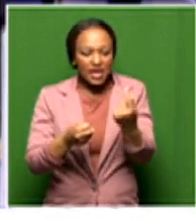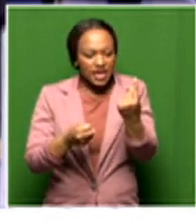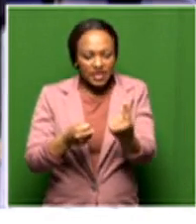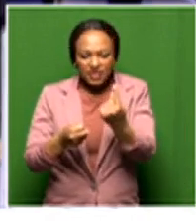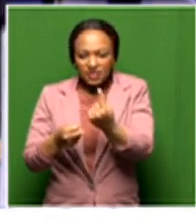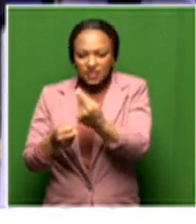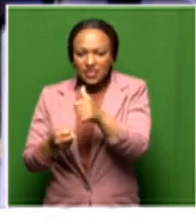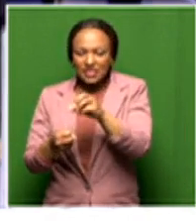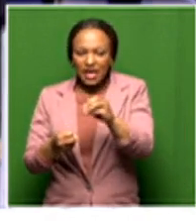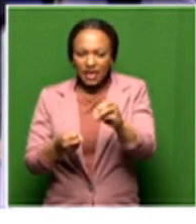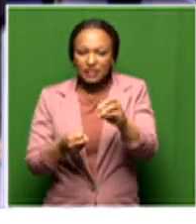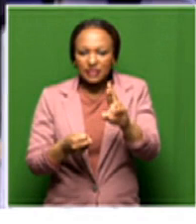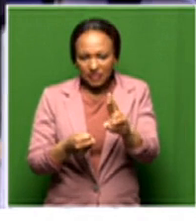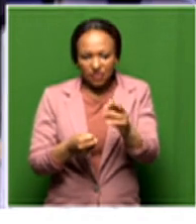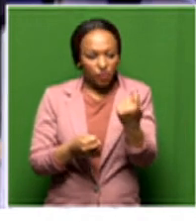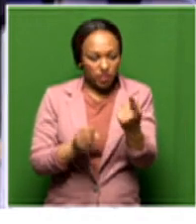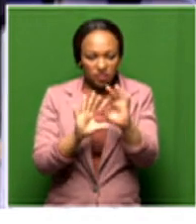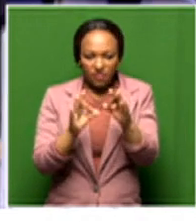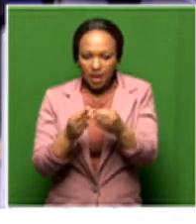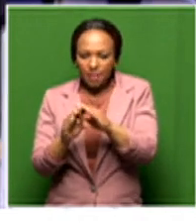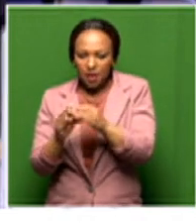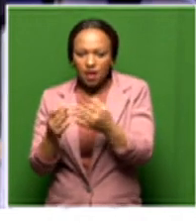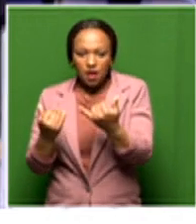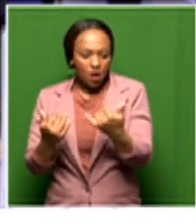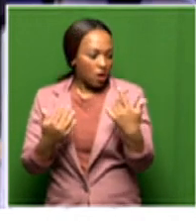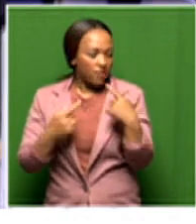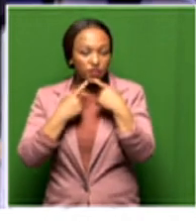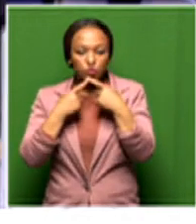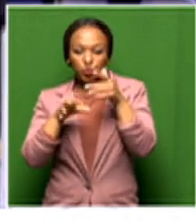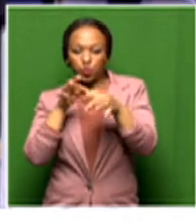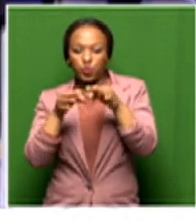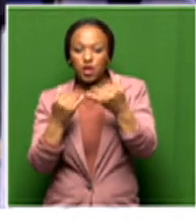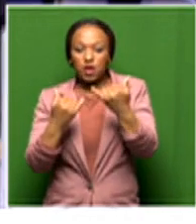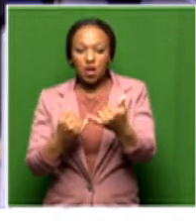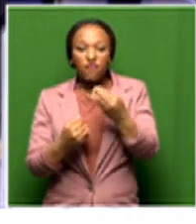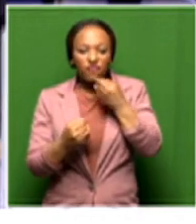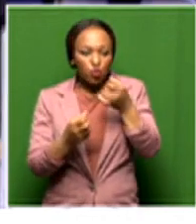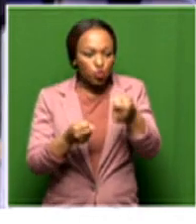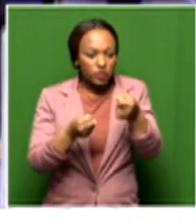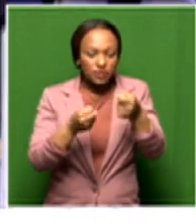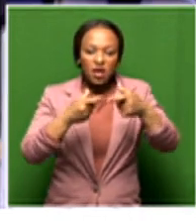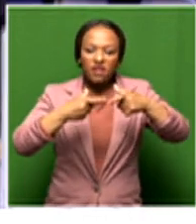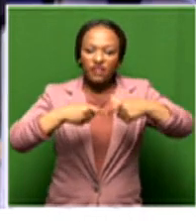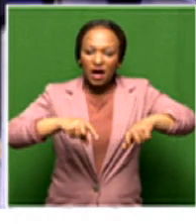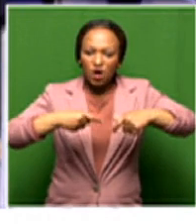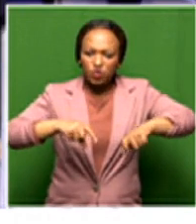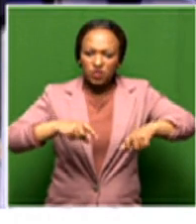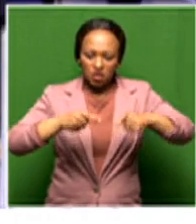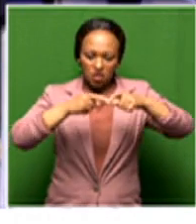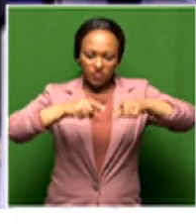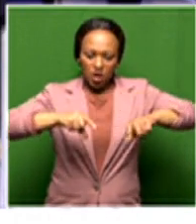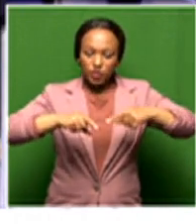600 rand per family. And at the moment, as I mentioned, we are distributing food vouchers that are valued